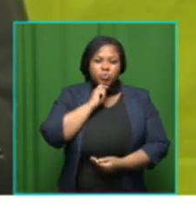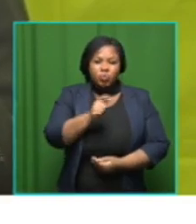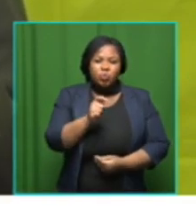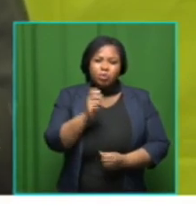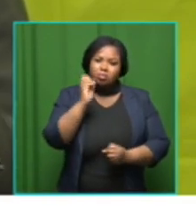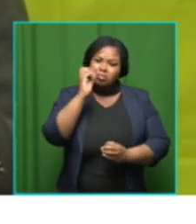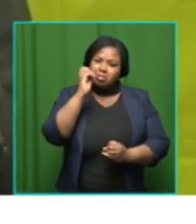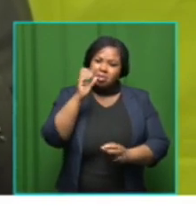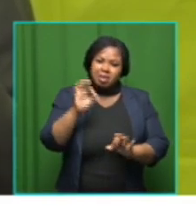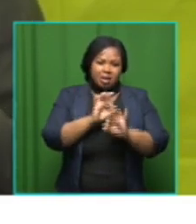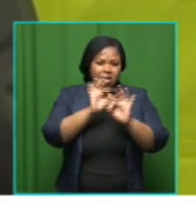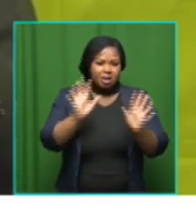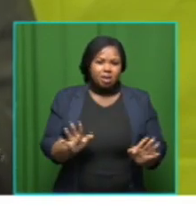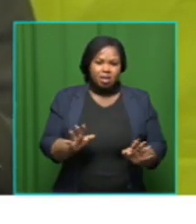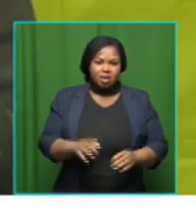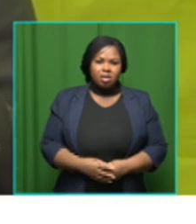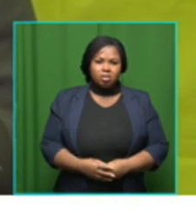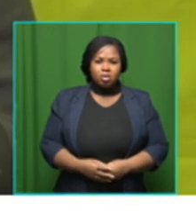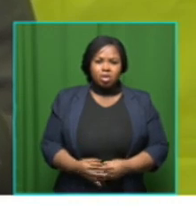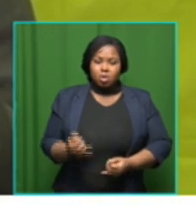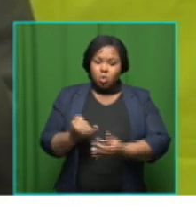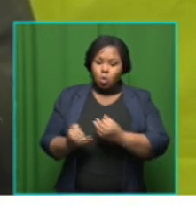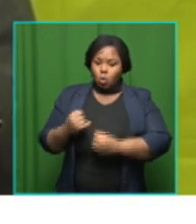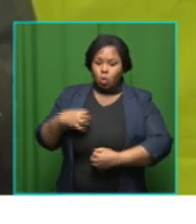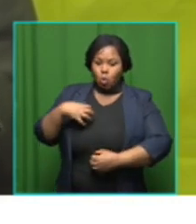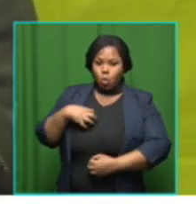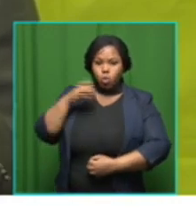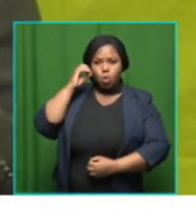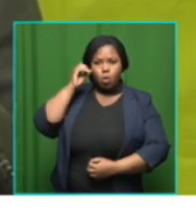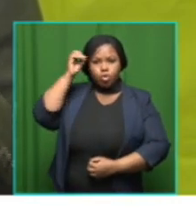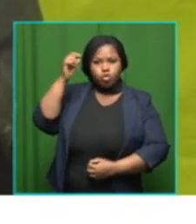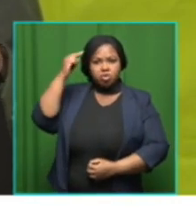facts and maybe stay away from our own individual opinions